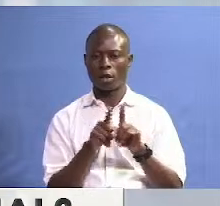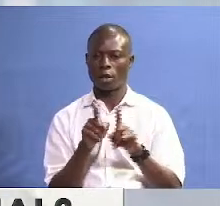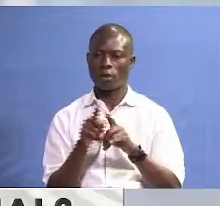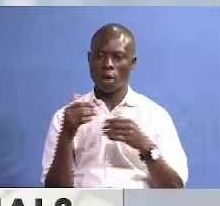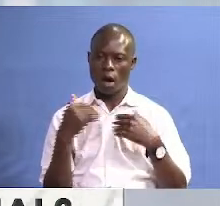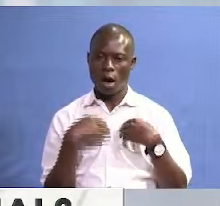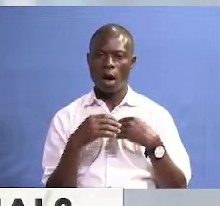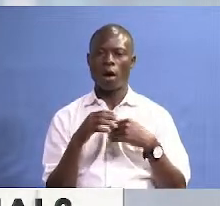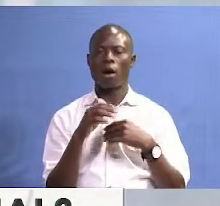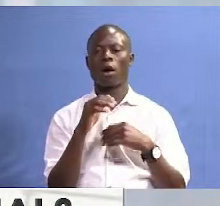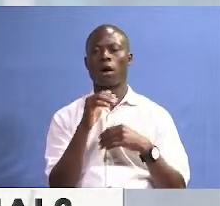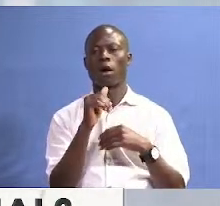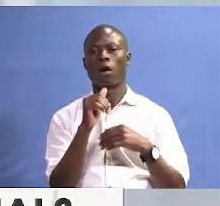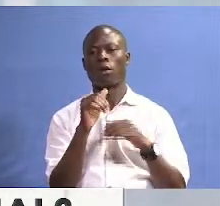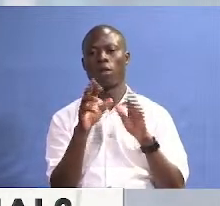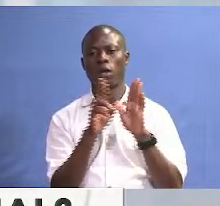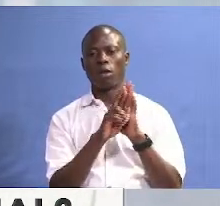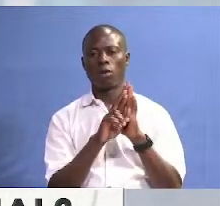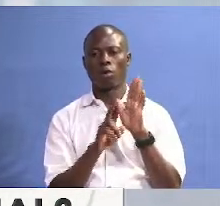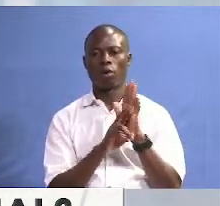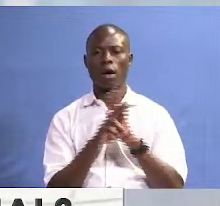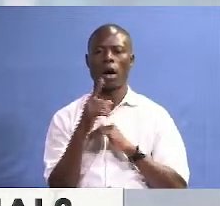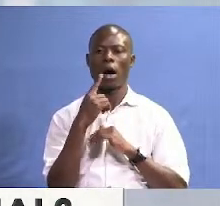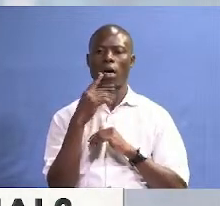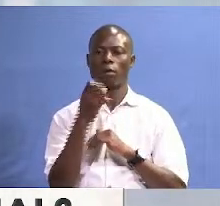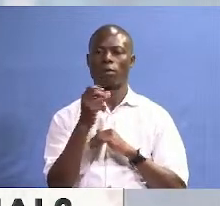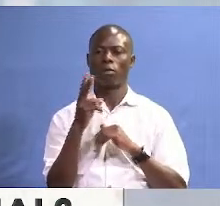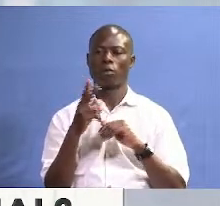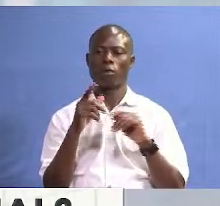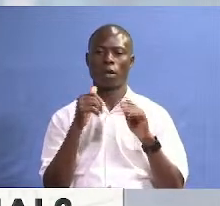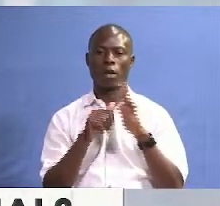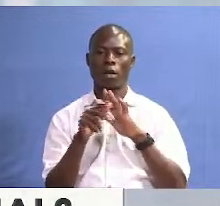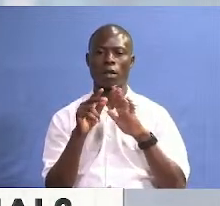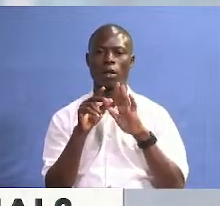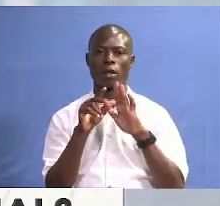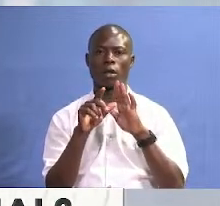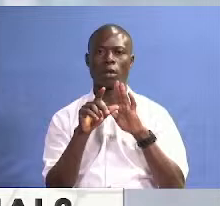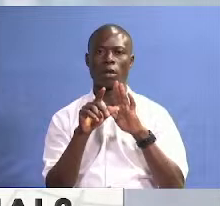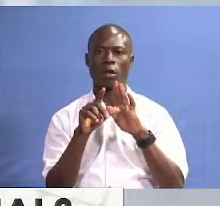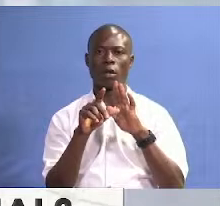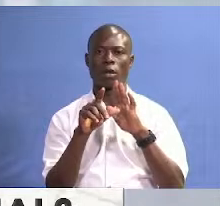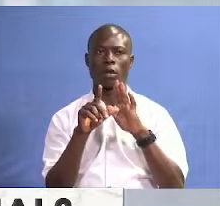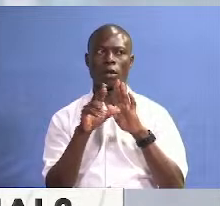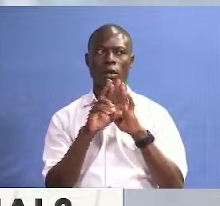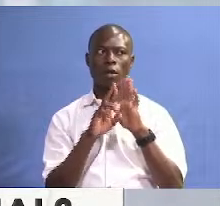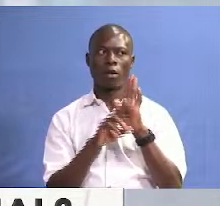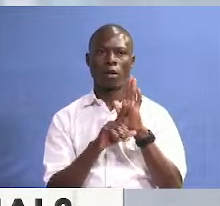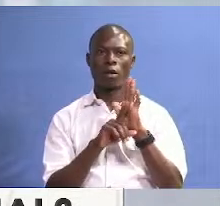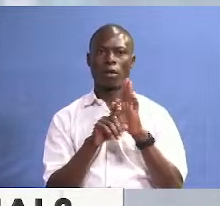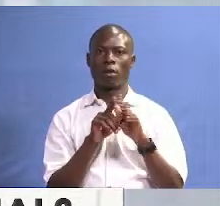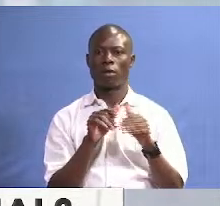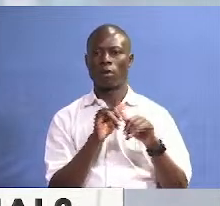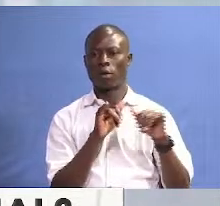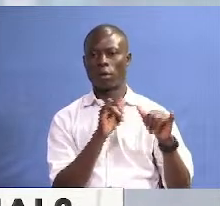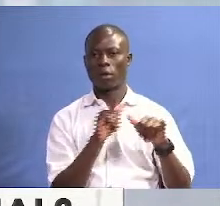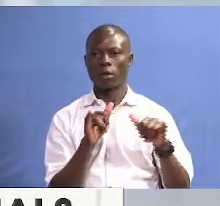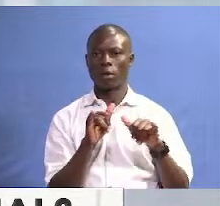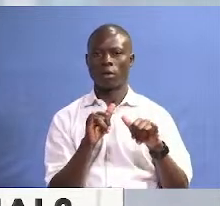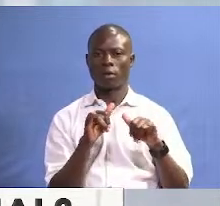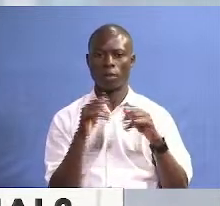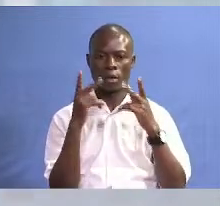Article 152 of the Constitution, which in this particular... So it remains to be seen